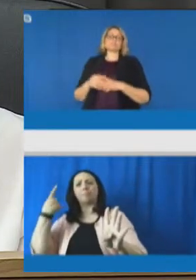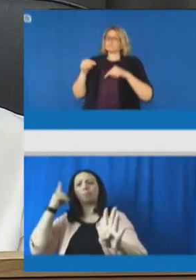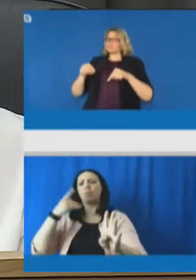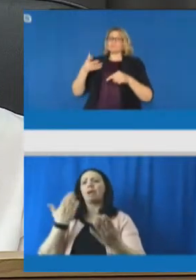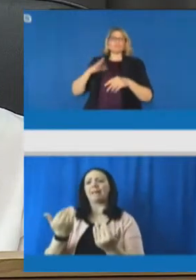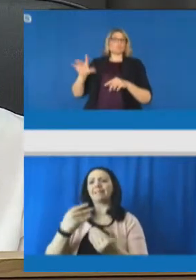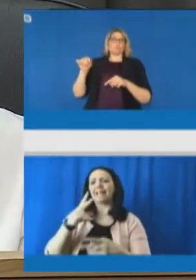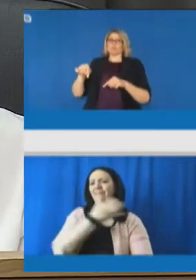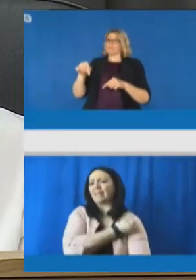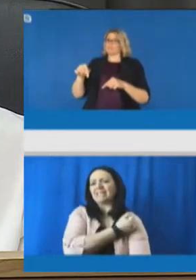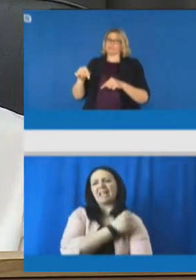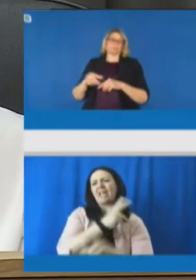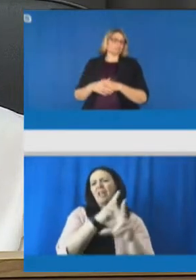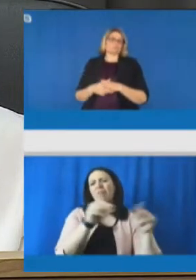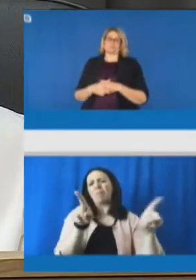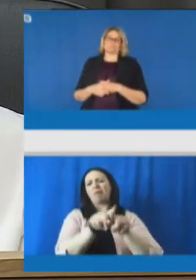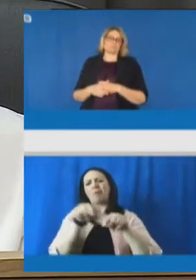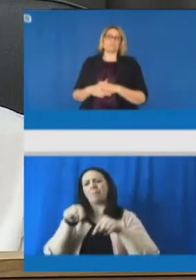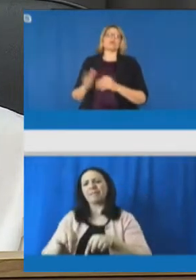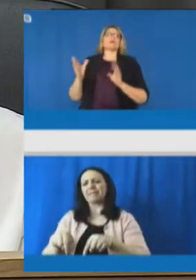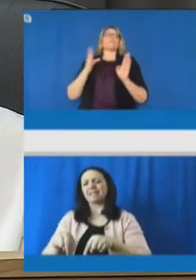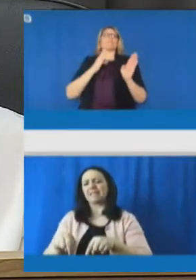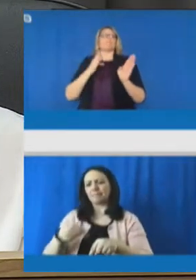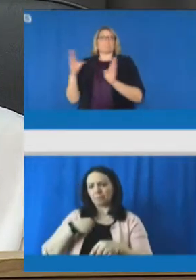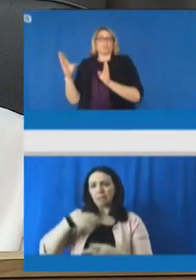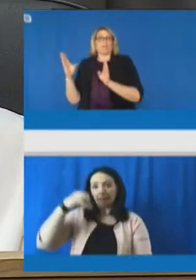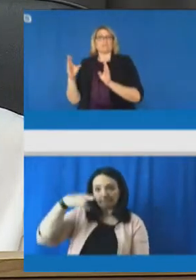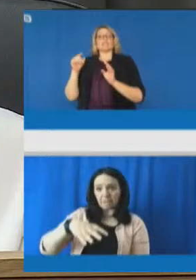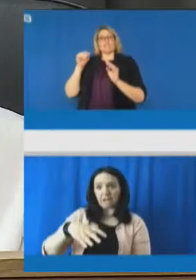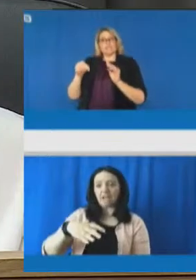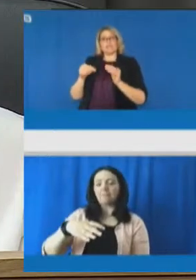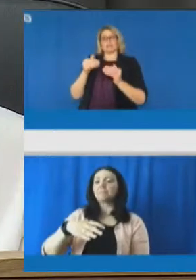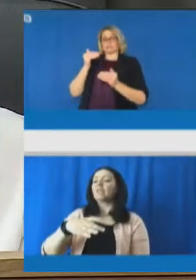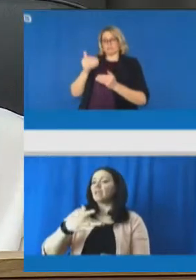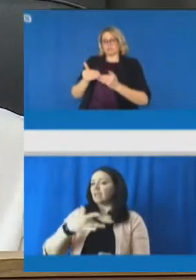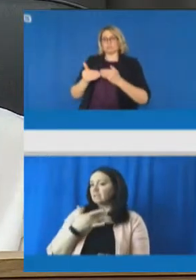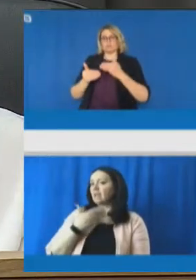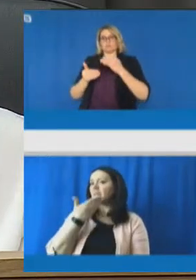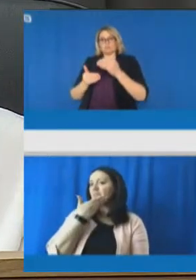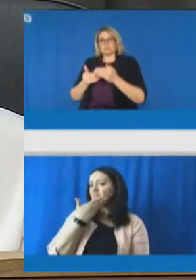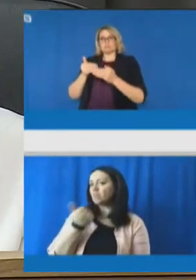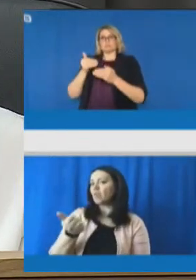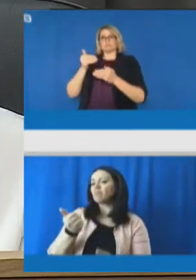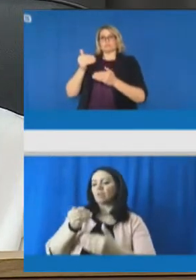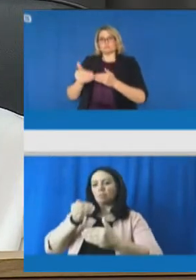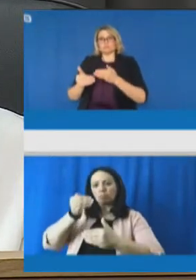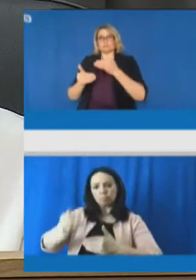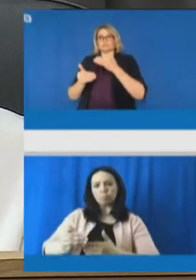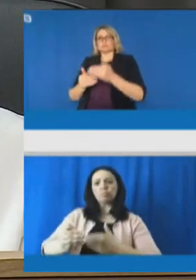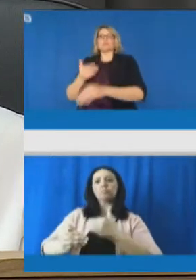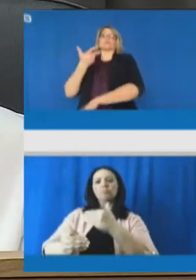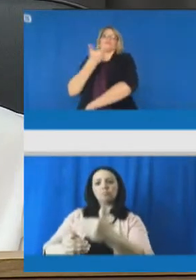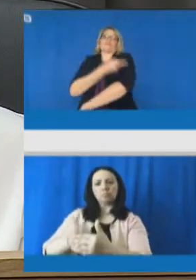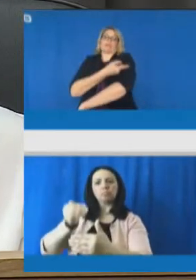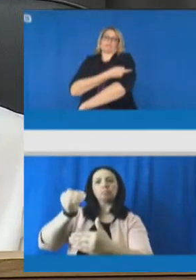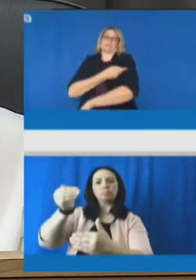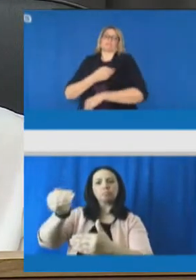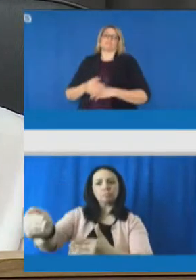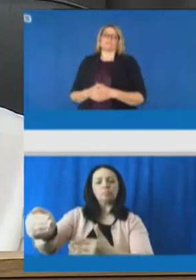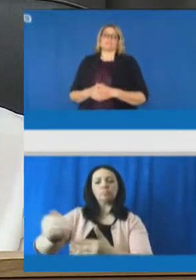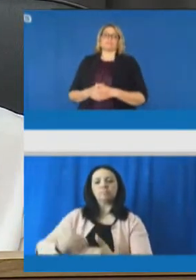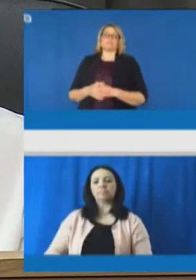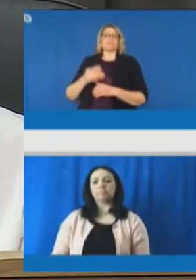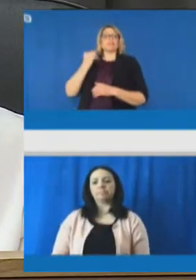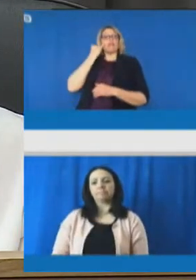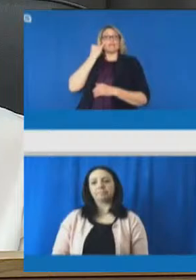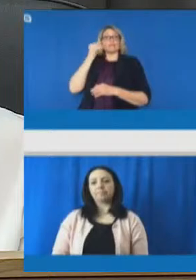overall process. Even with the increased rollout of vaccines across the province, it is important to remember that